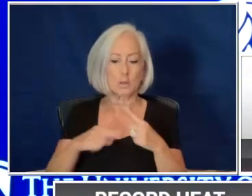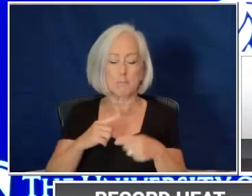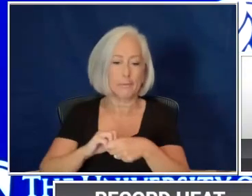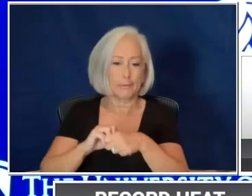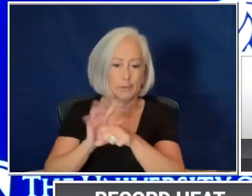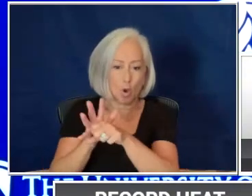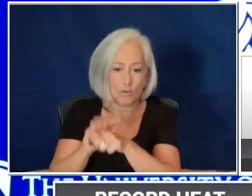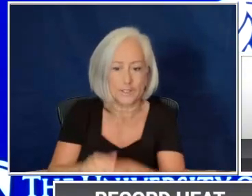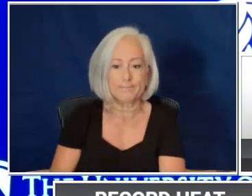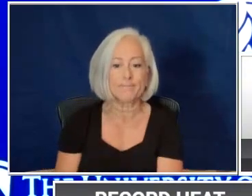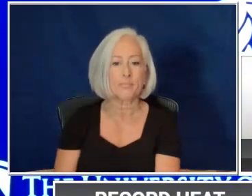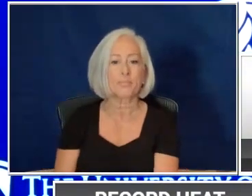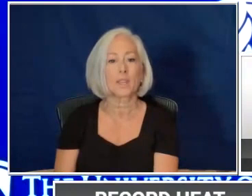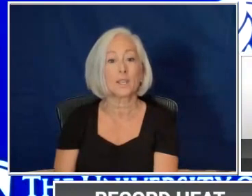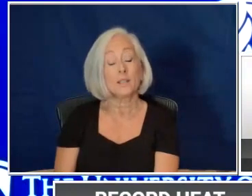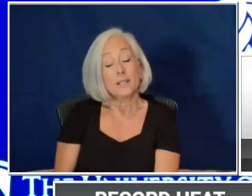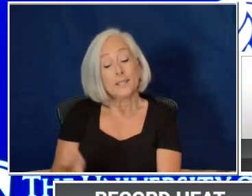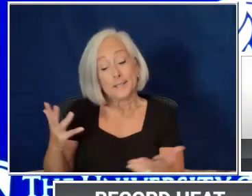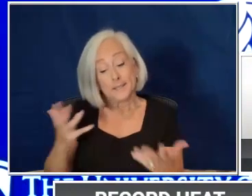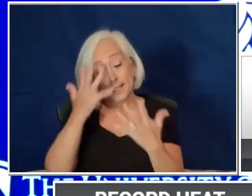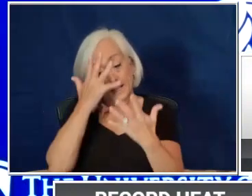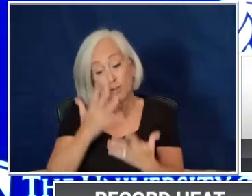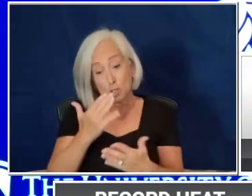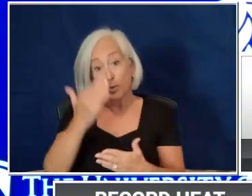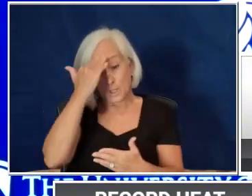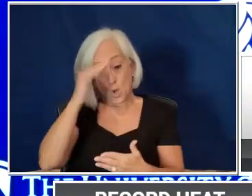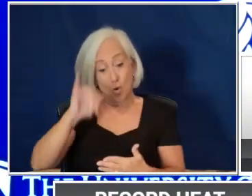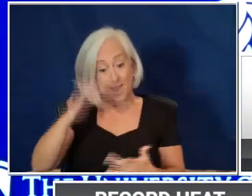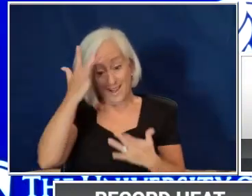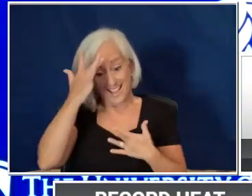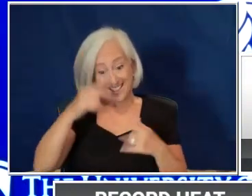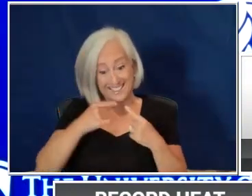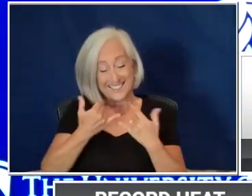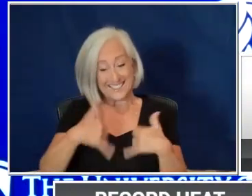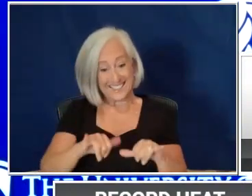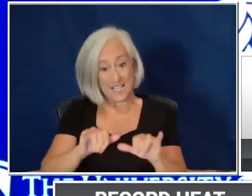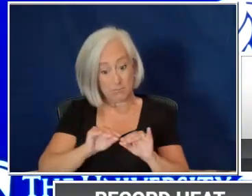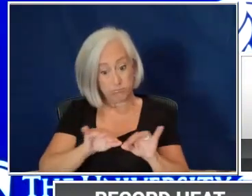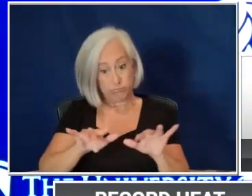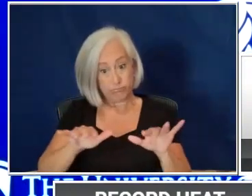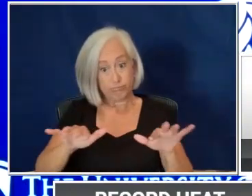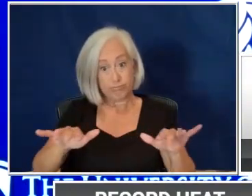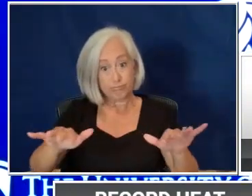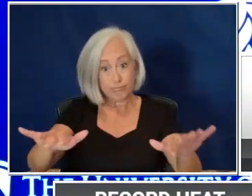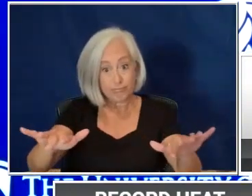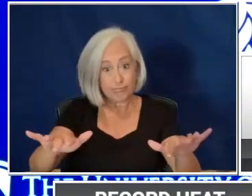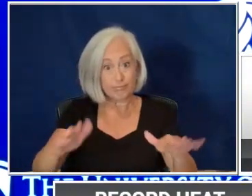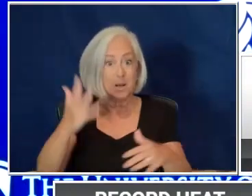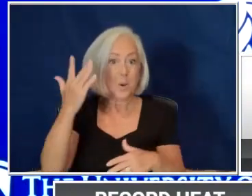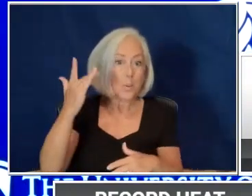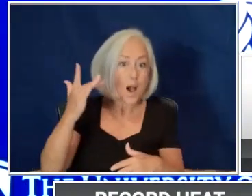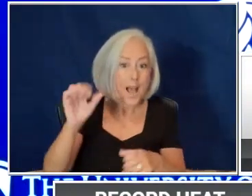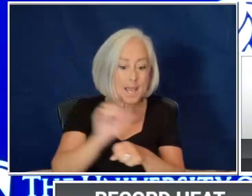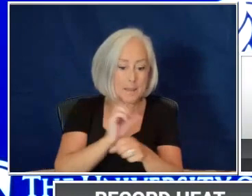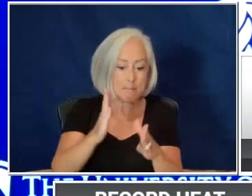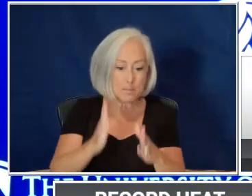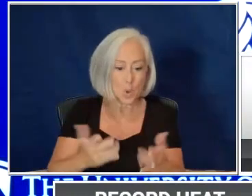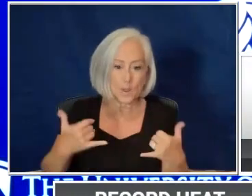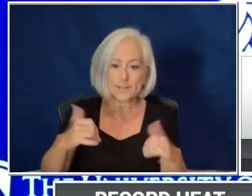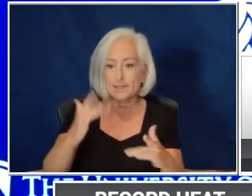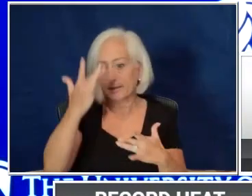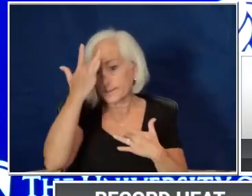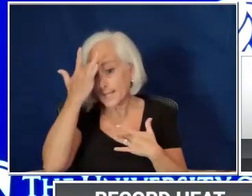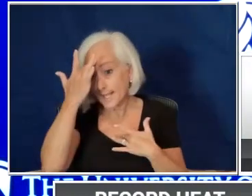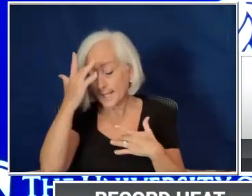is. Unfortunately, we know that it is still circulating because we know that, employees are still getting sick, missing work, things of that